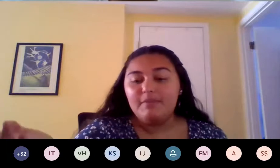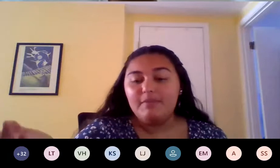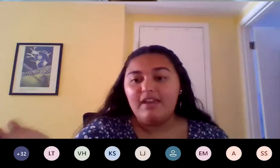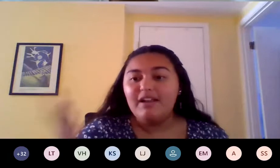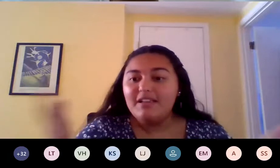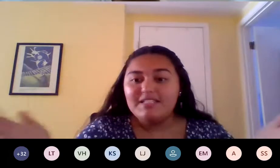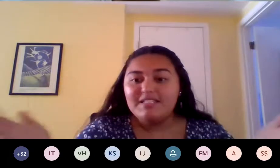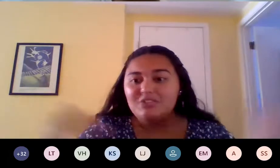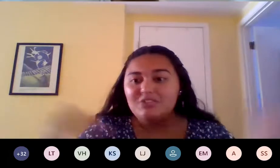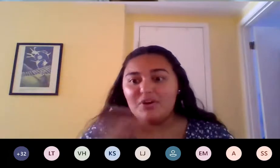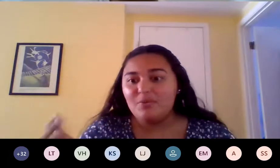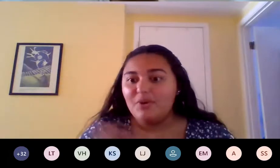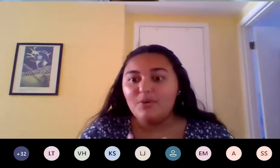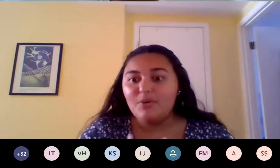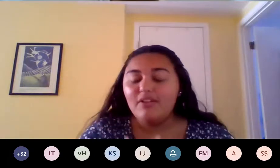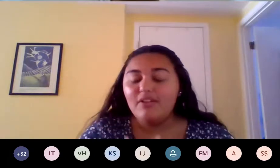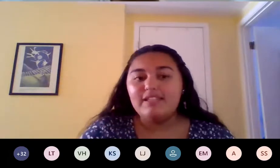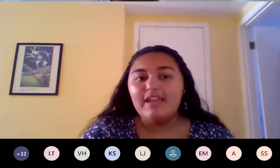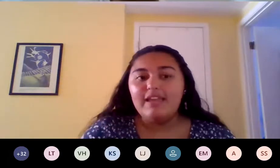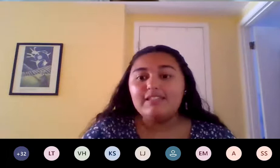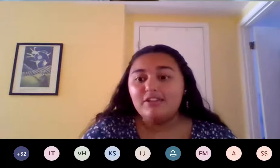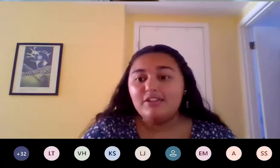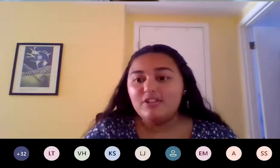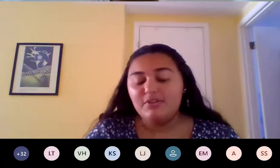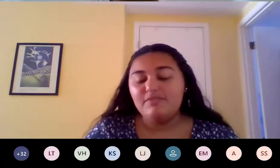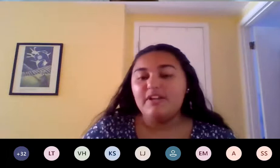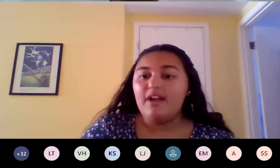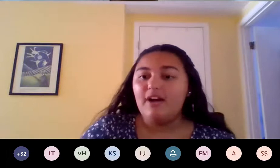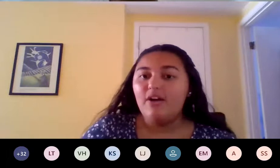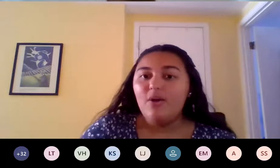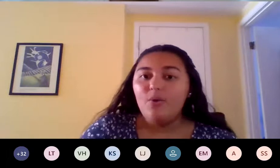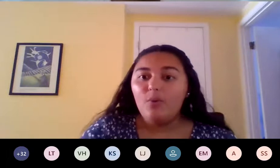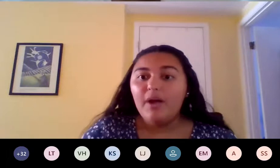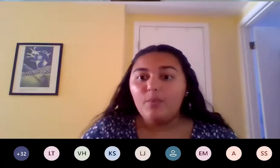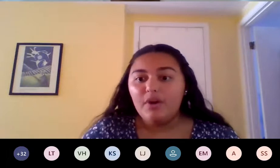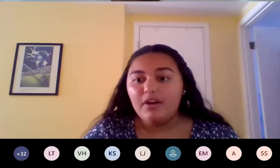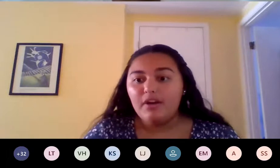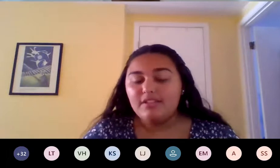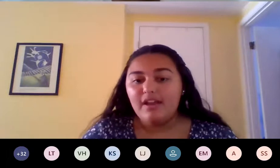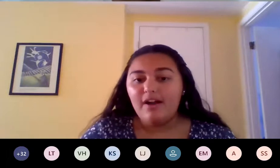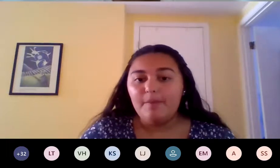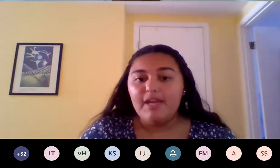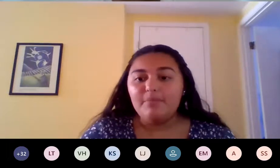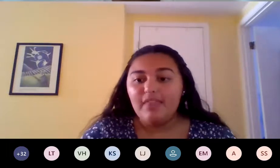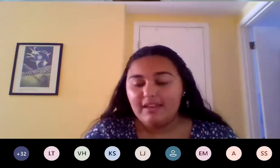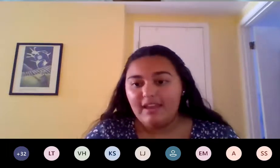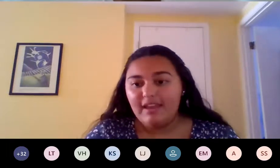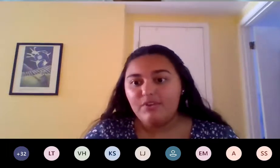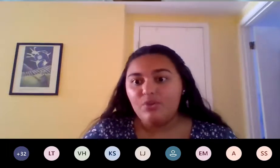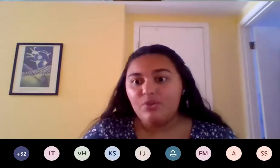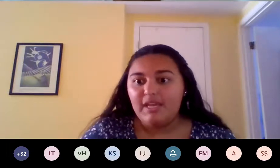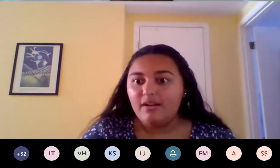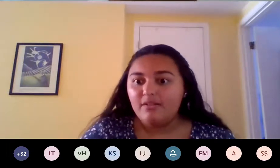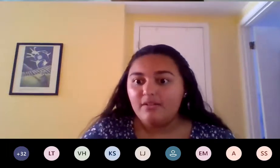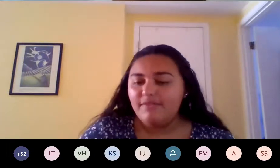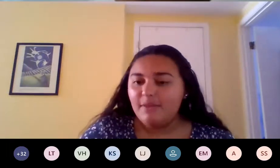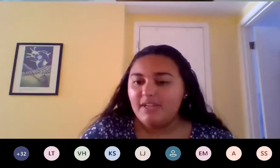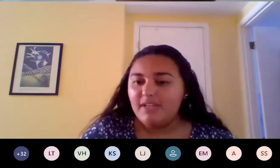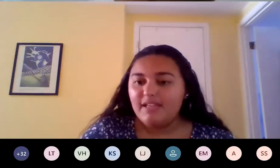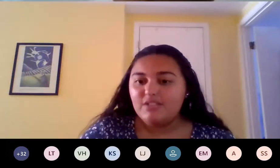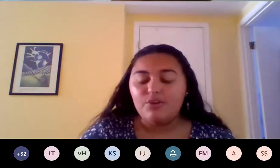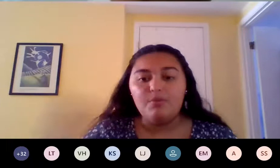our family like schedules don't work well, it's easier to be able to figure out what works and plan like for the